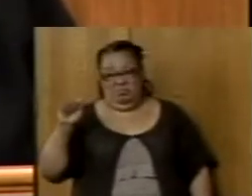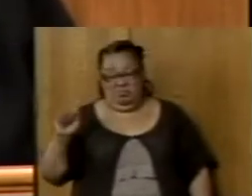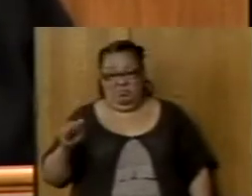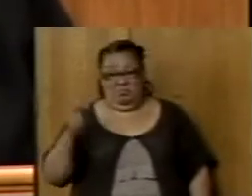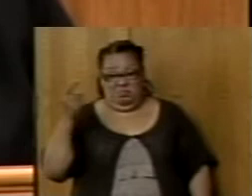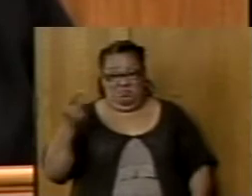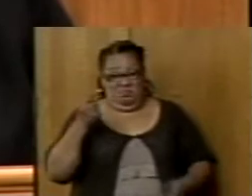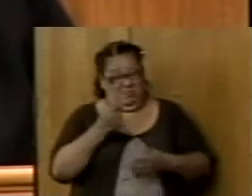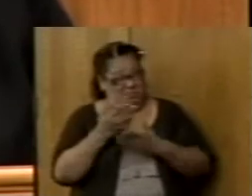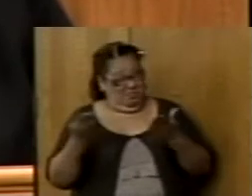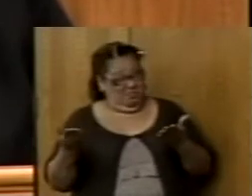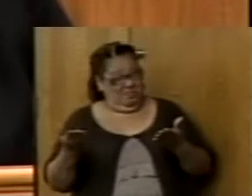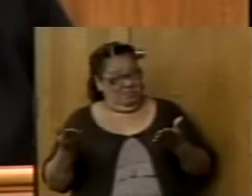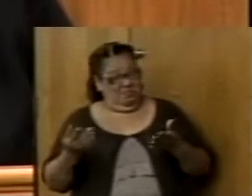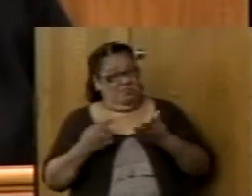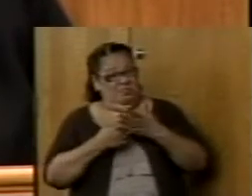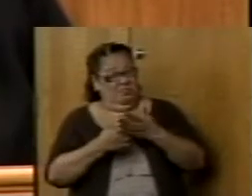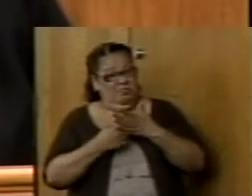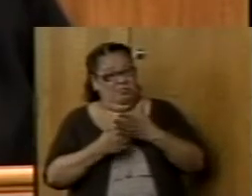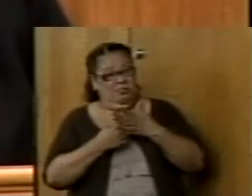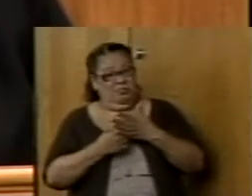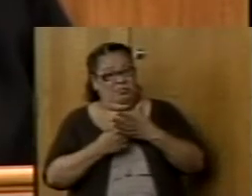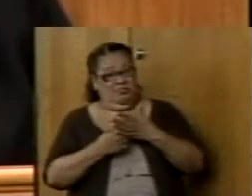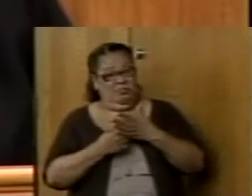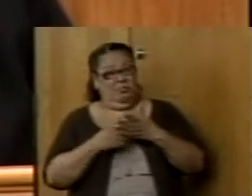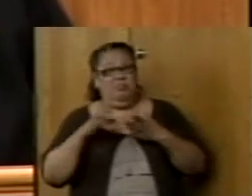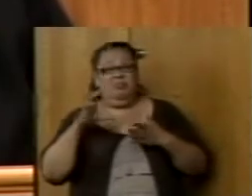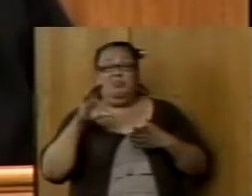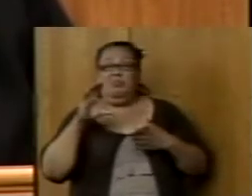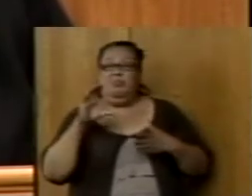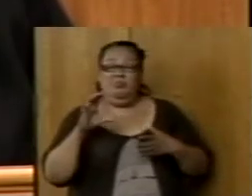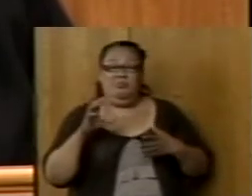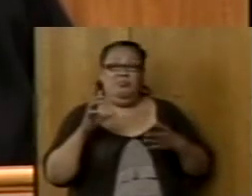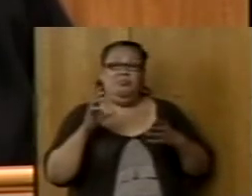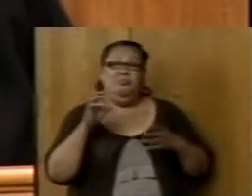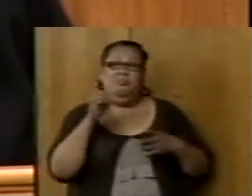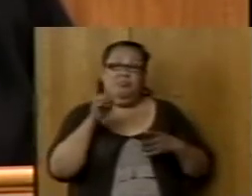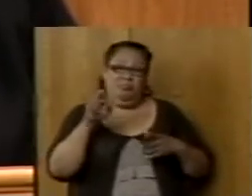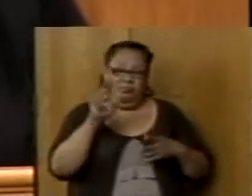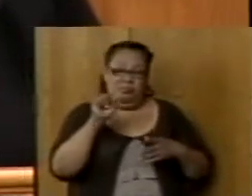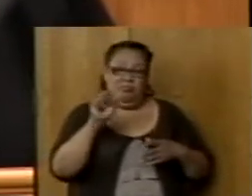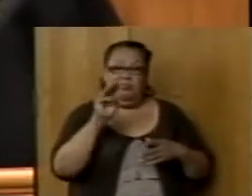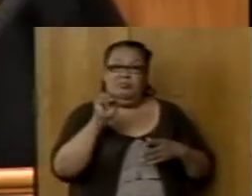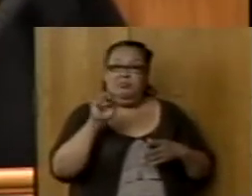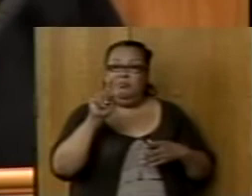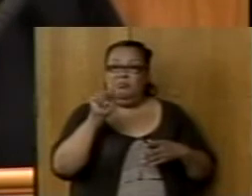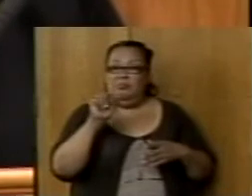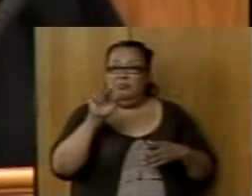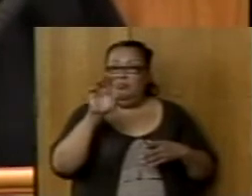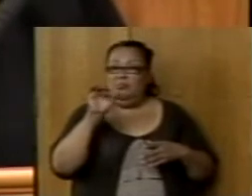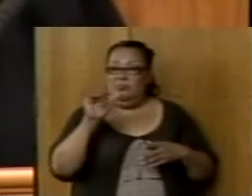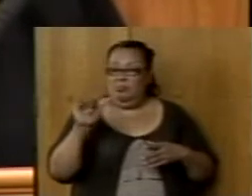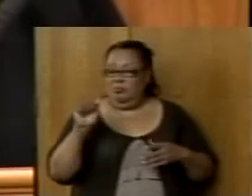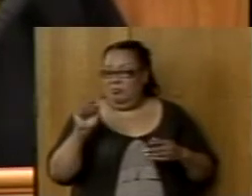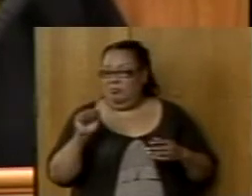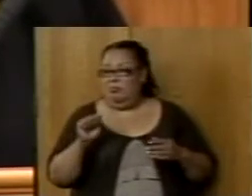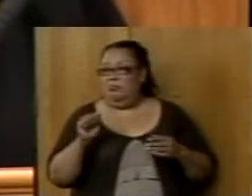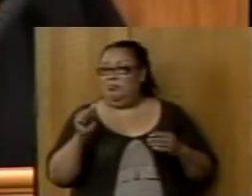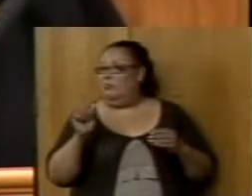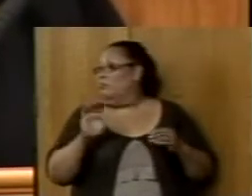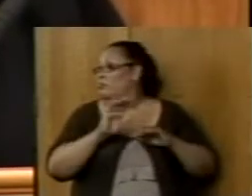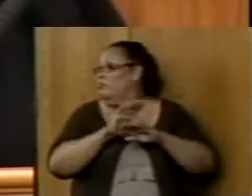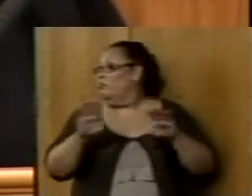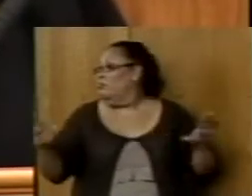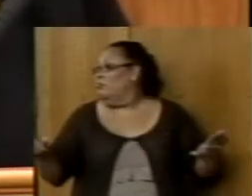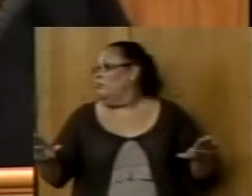of the things that I think we have discussed as a cabinet with Dr. Montoya, we met with the principals today, the AAs, everybody has been on the same